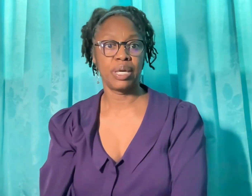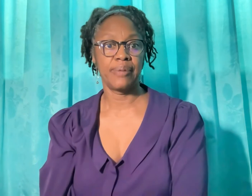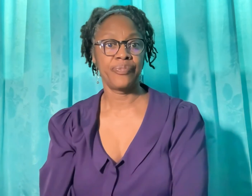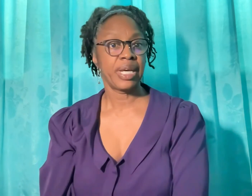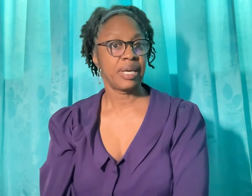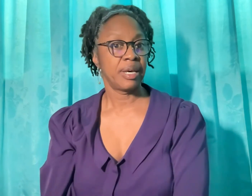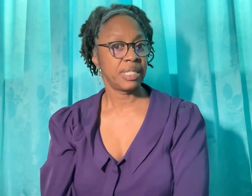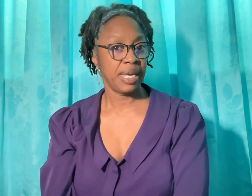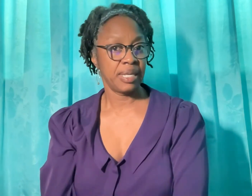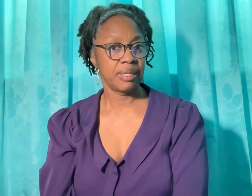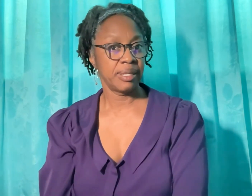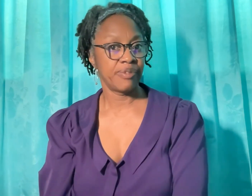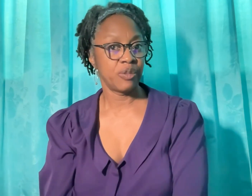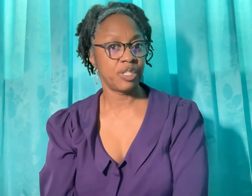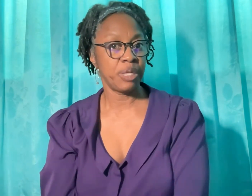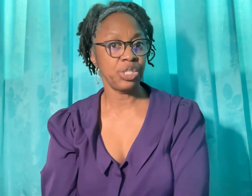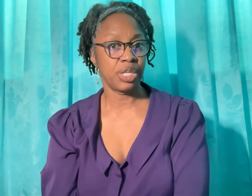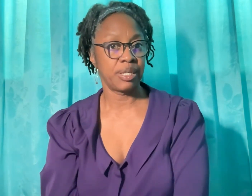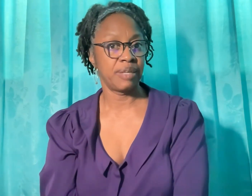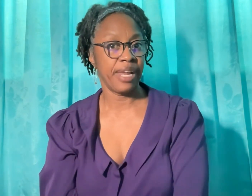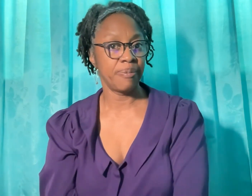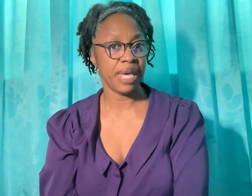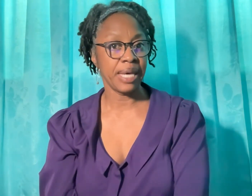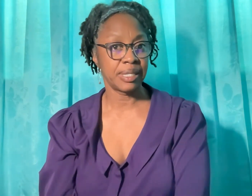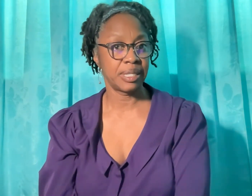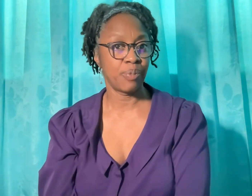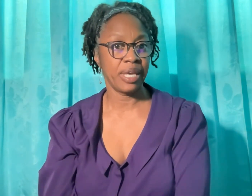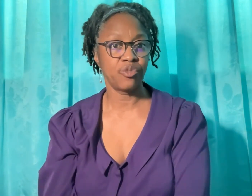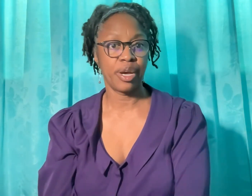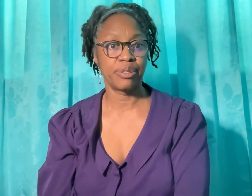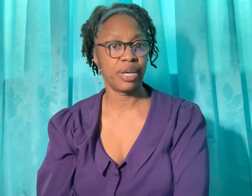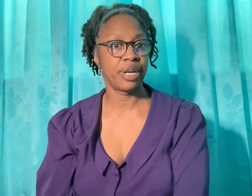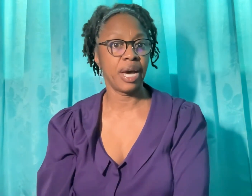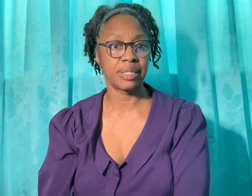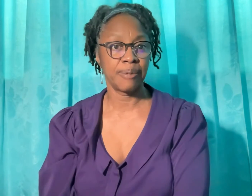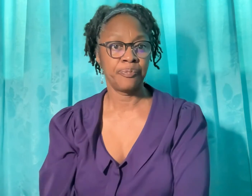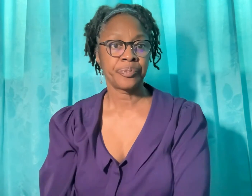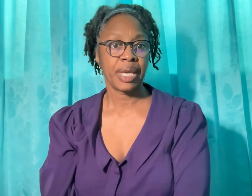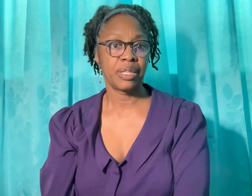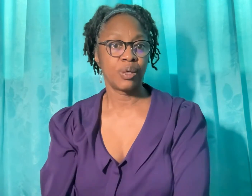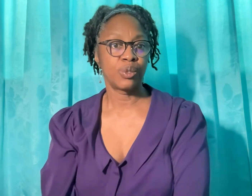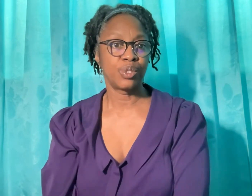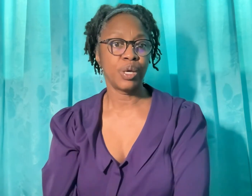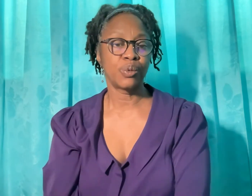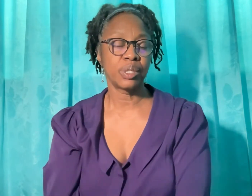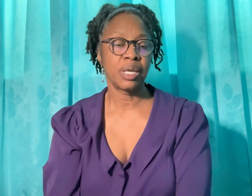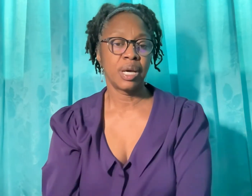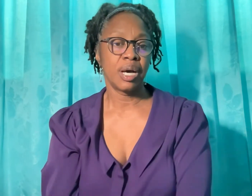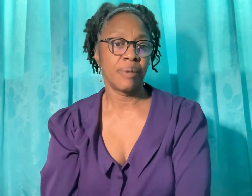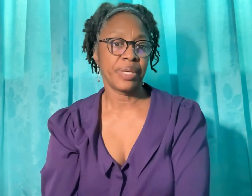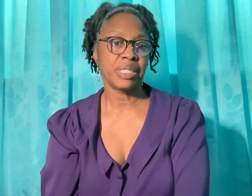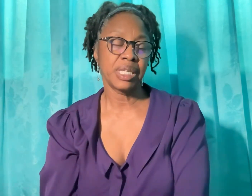to attain levels of speech and develop that in some ways. For others, they are not. And those who